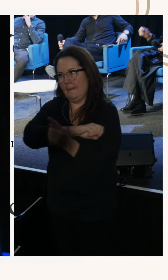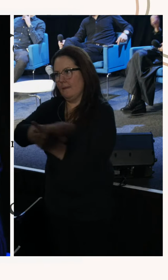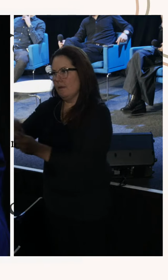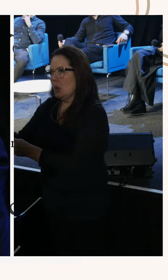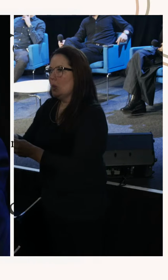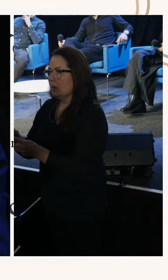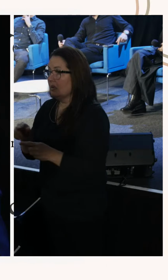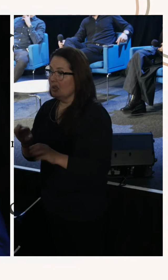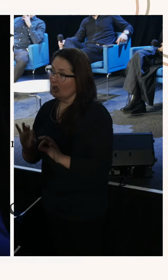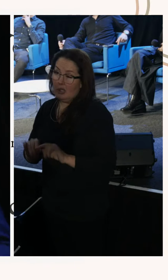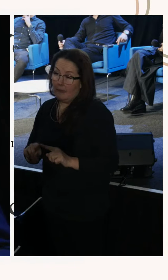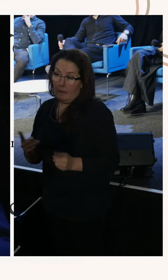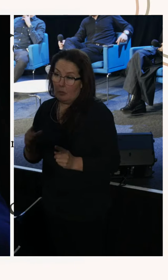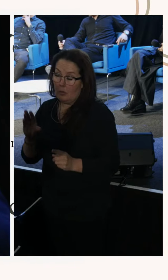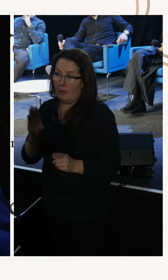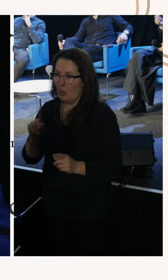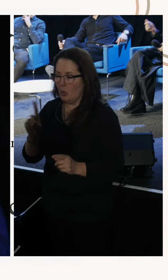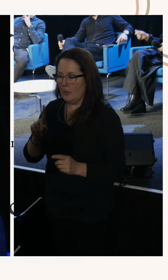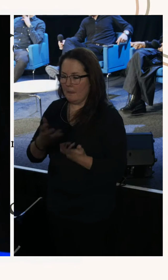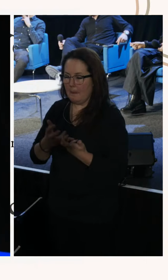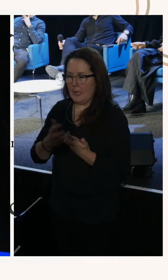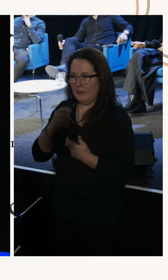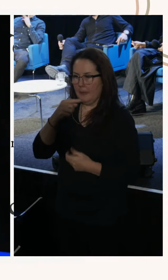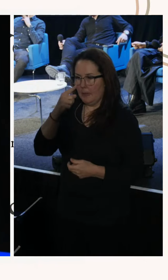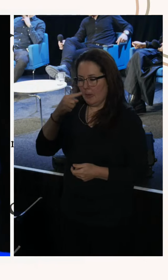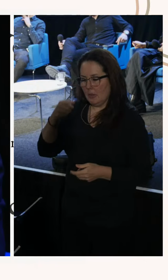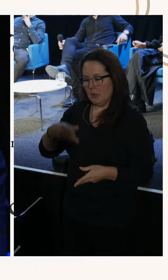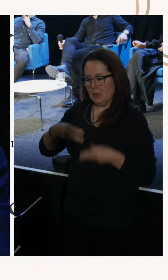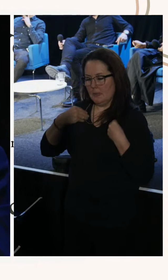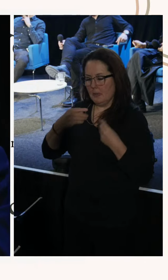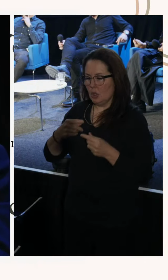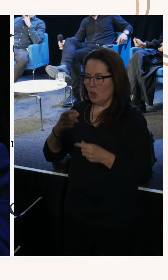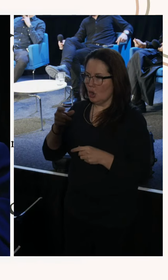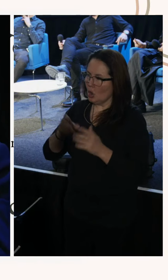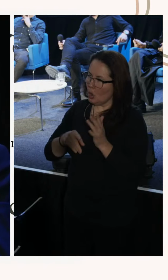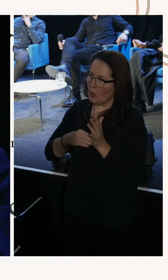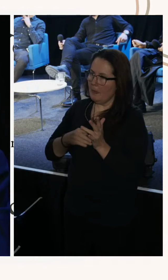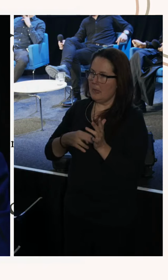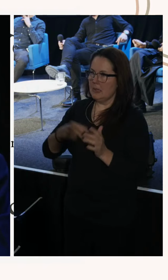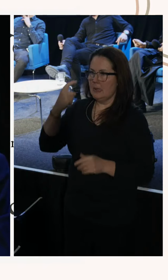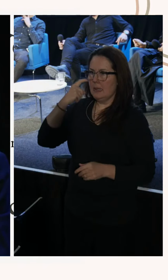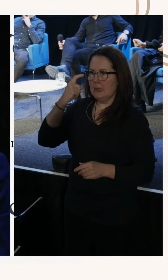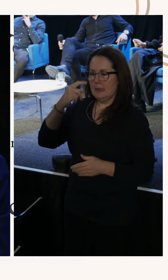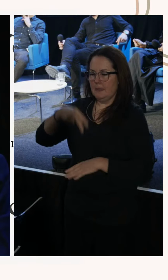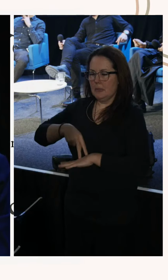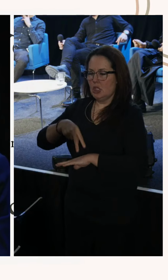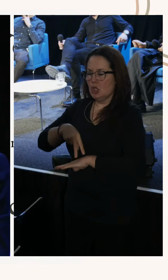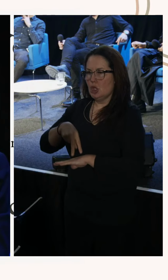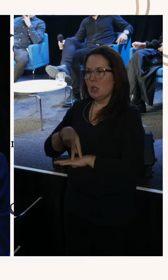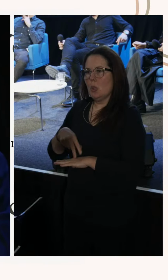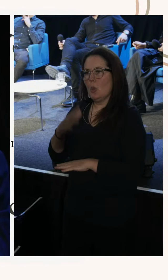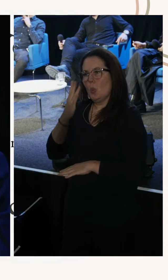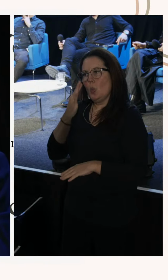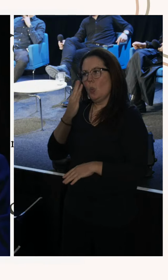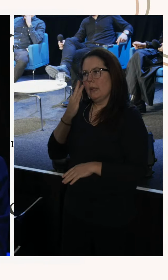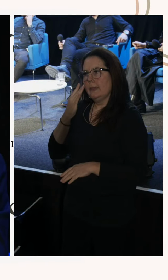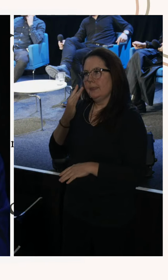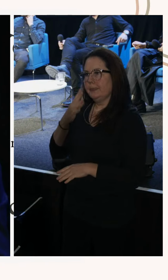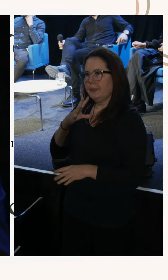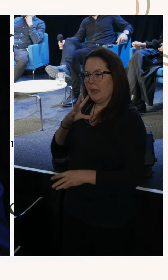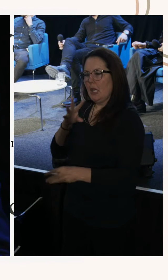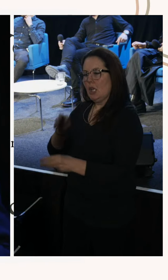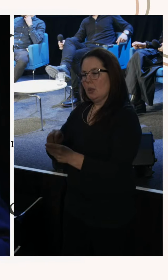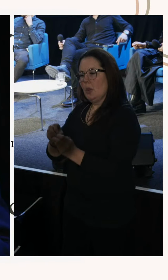from what many people take as a common sense position in terms of engaging with culture. The idea